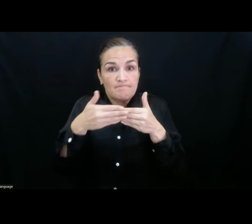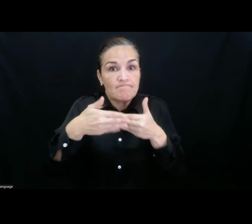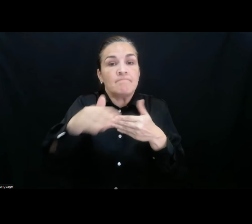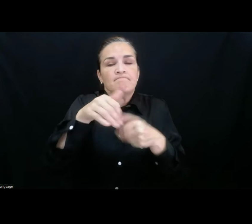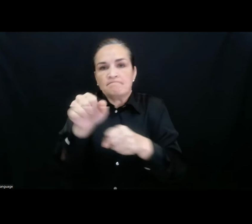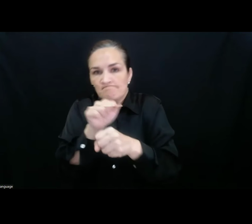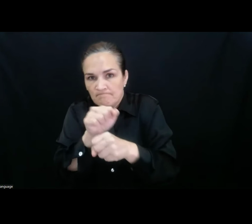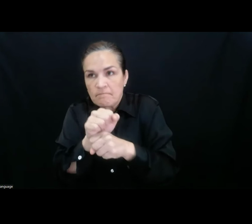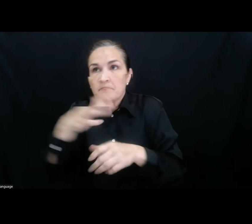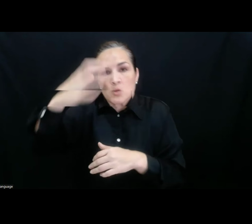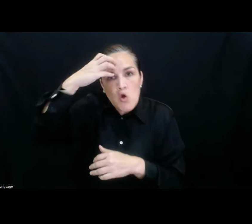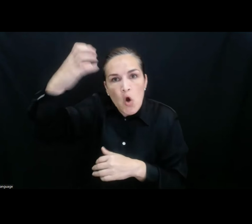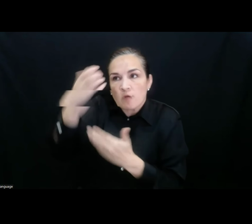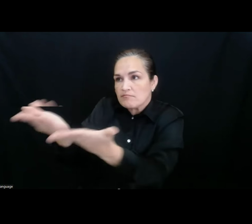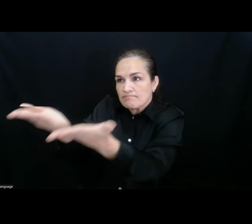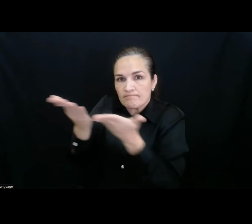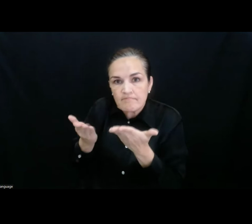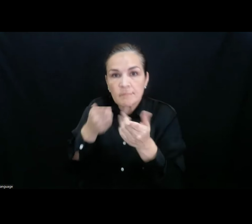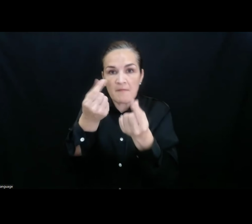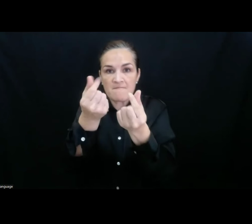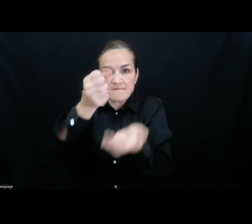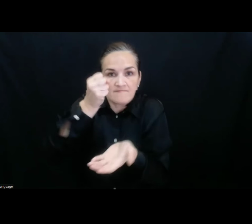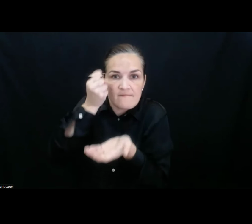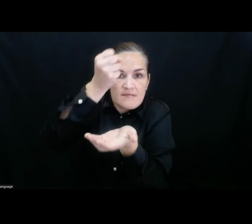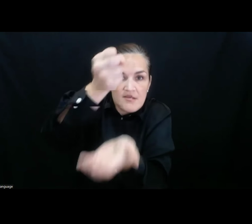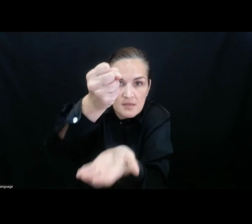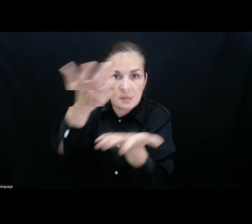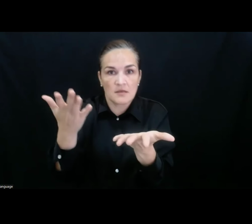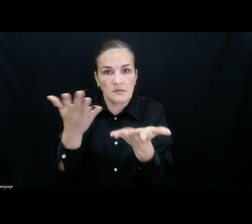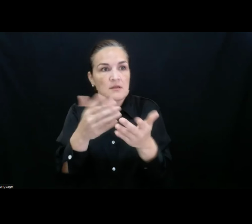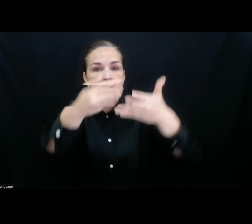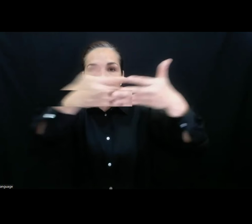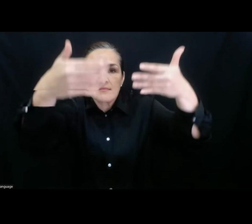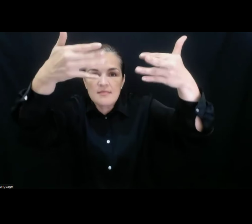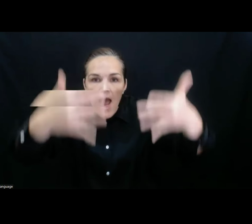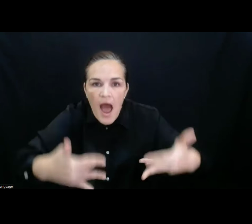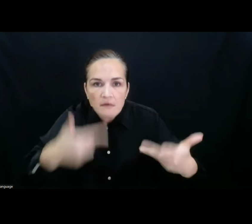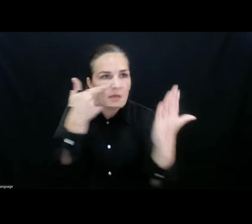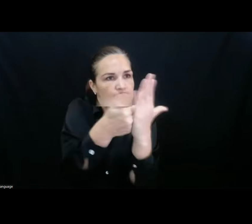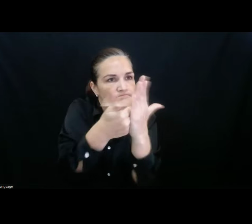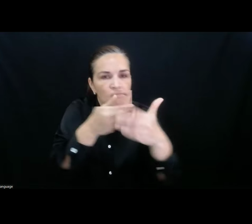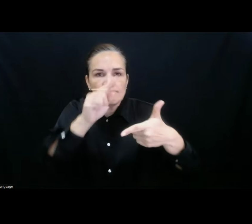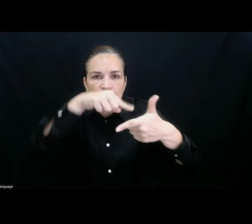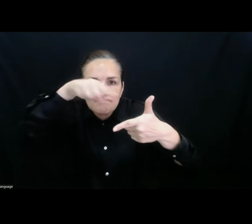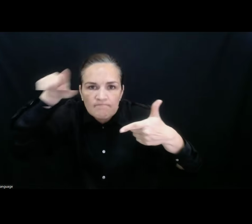is governance, it is financing, data, evidence, it is service